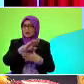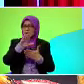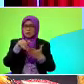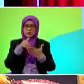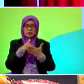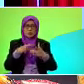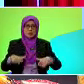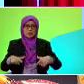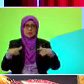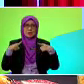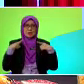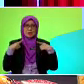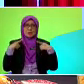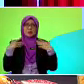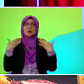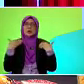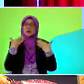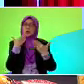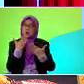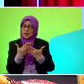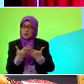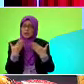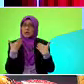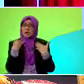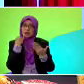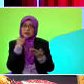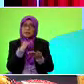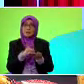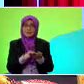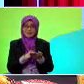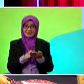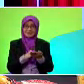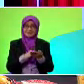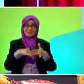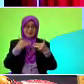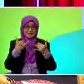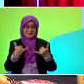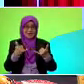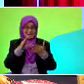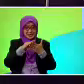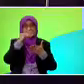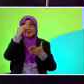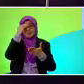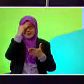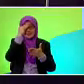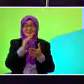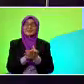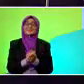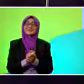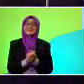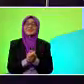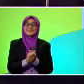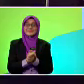So do the microorganisms. So I believe, teacher, for this segment we will touch on that topic, right? Yes, that is a very good way